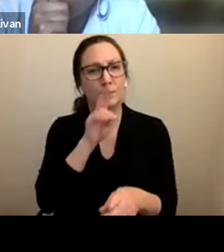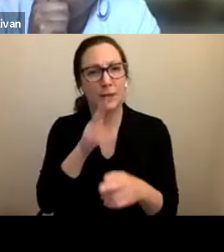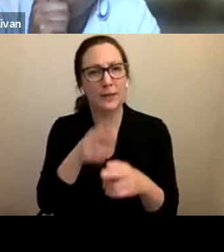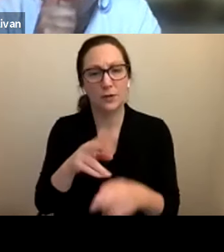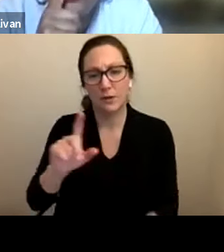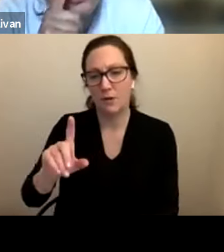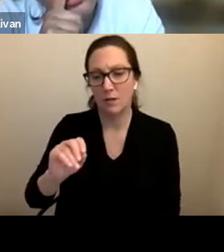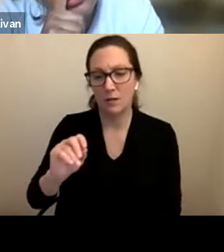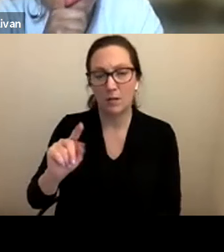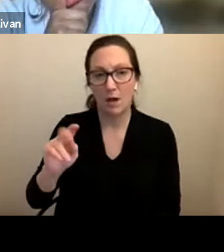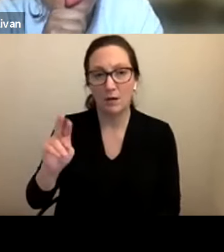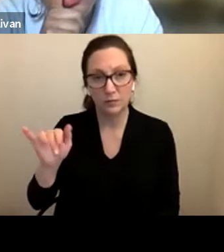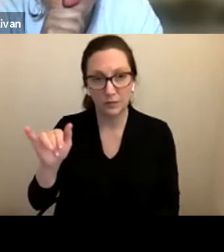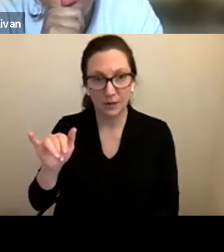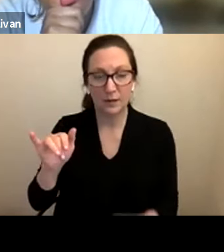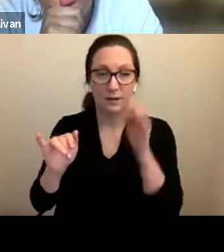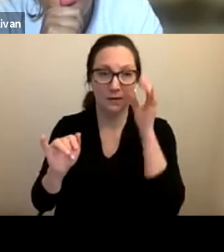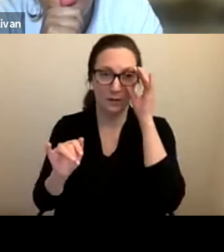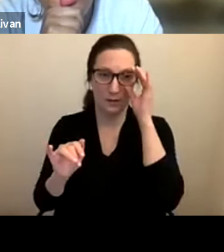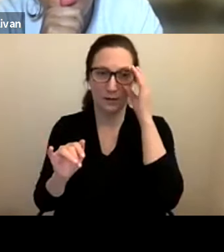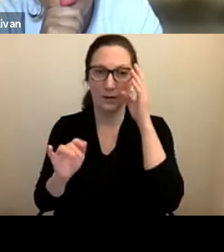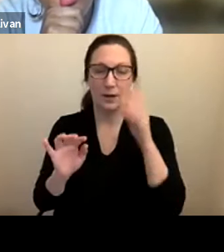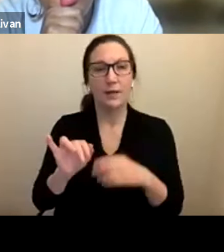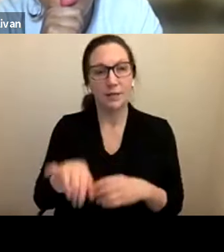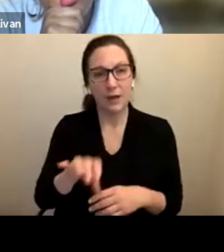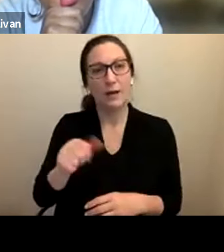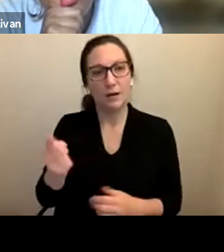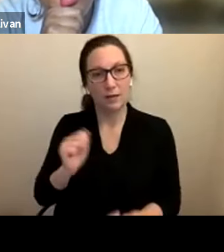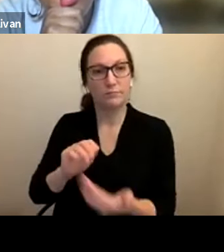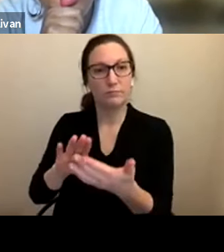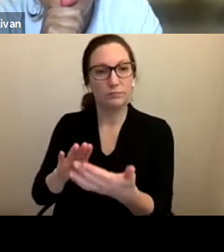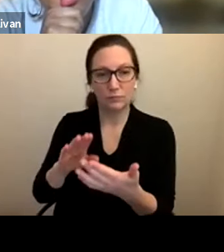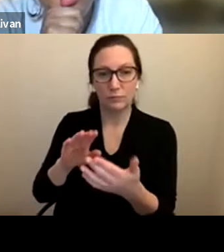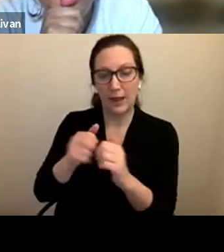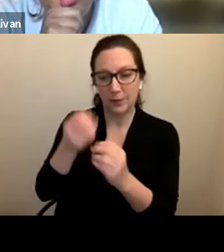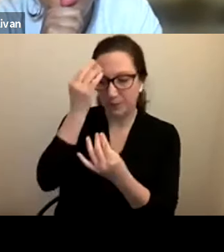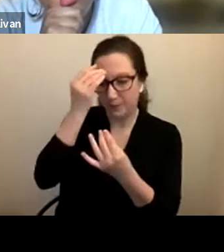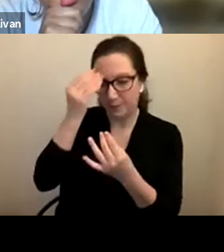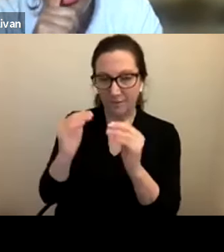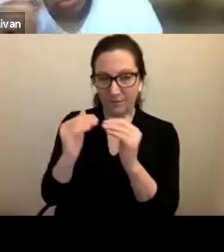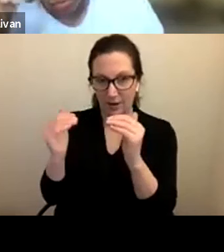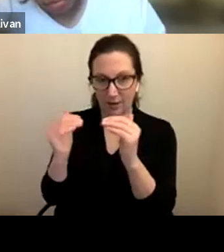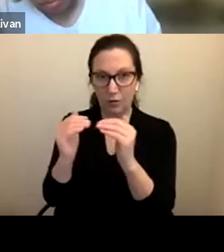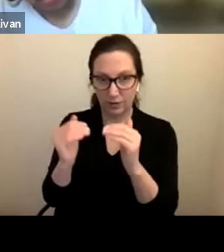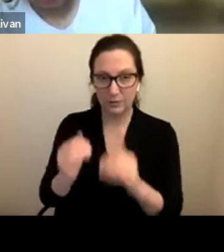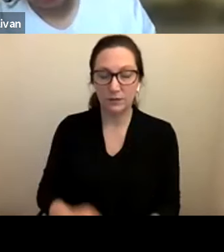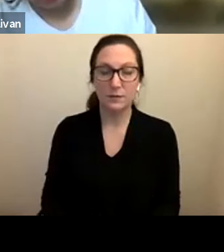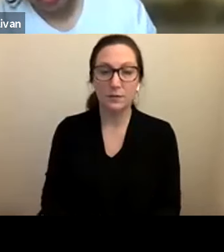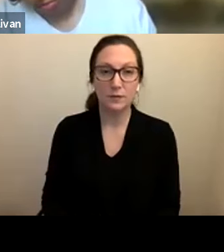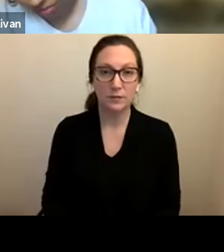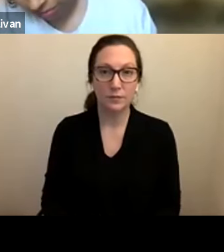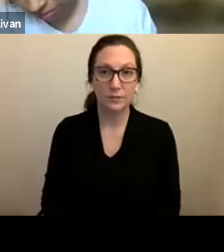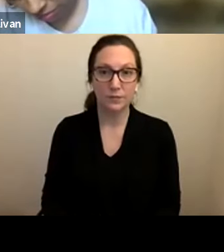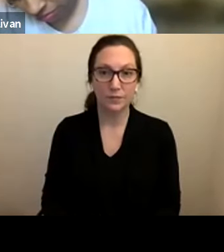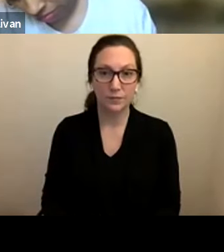because that's another way to think about fairness. And so what I would argue,